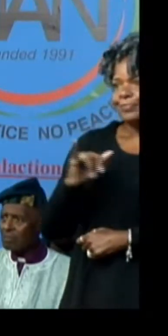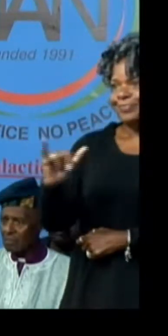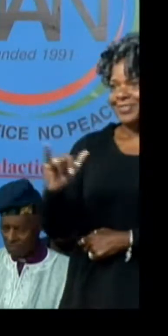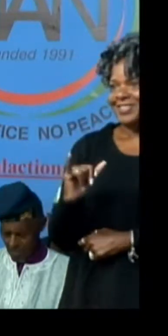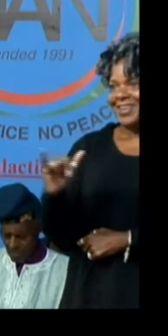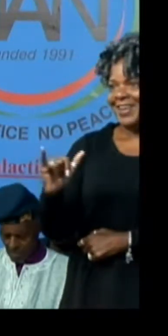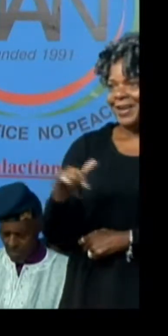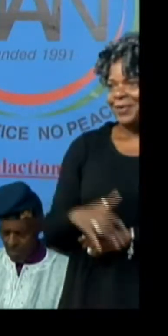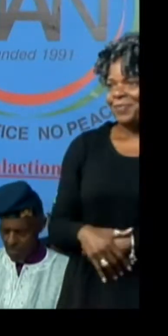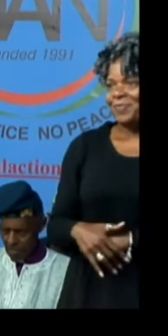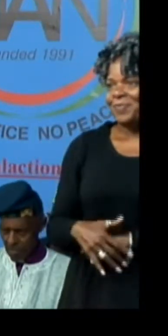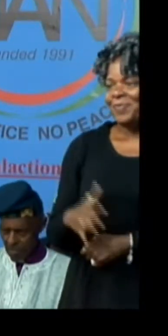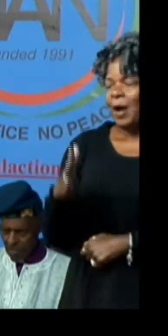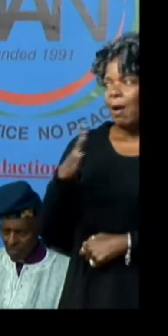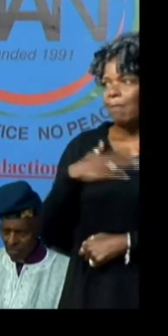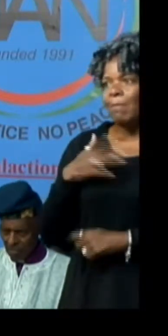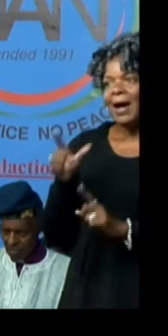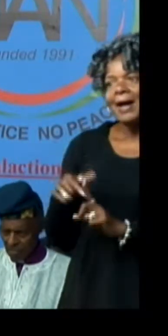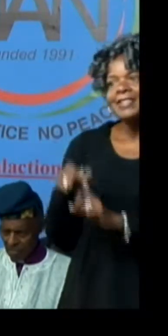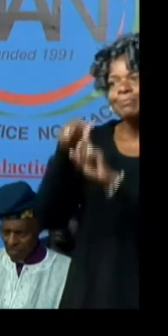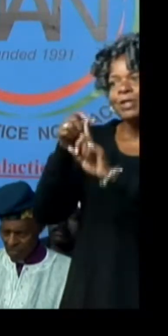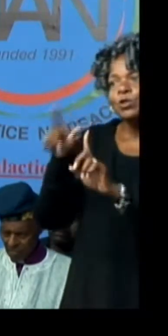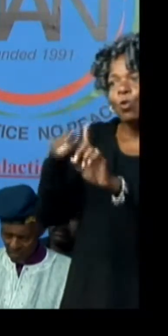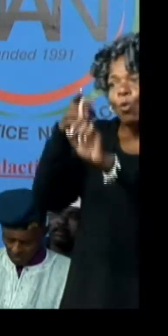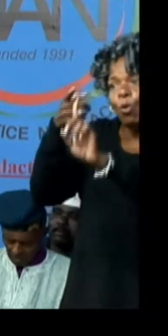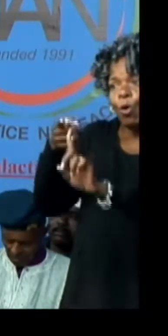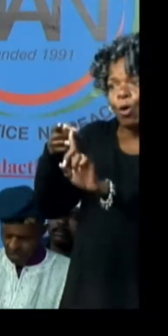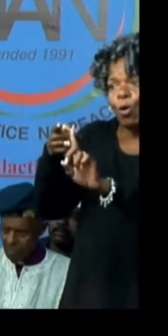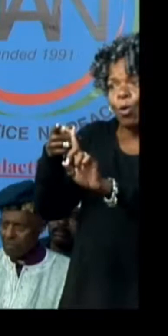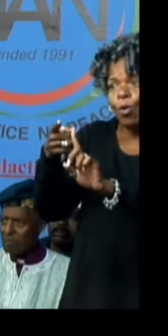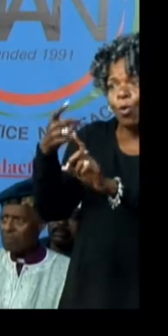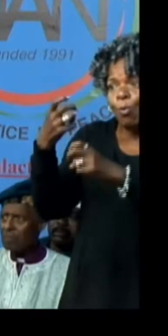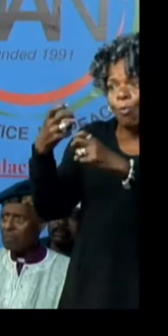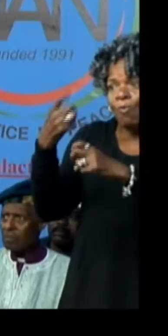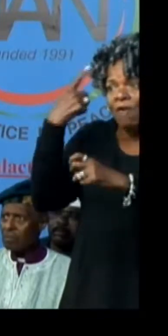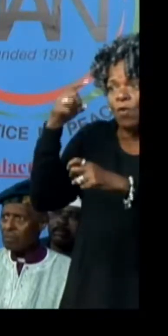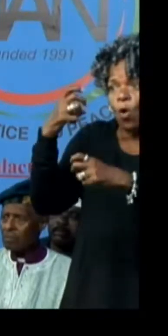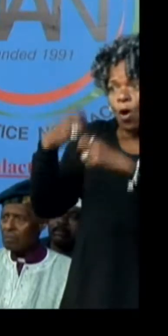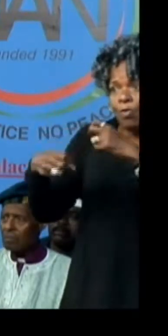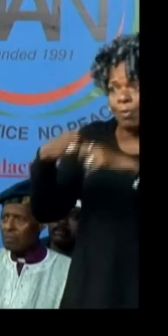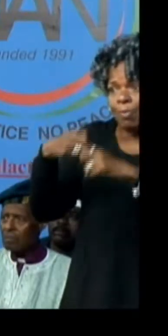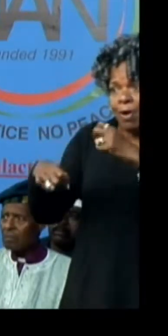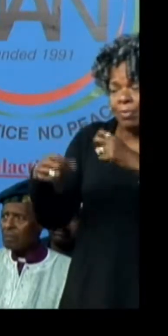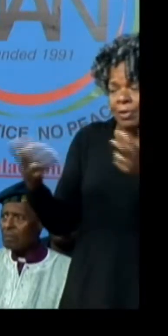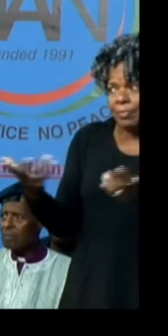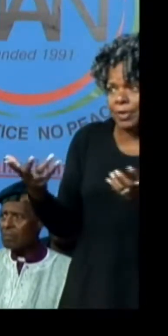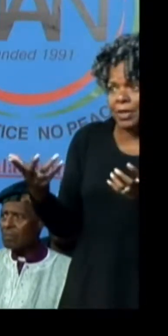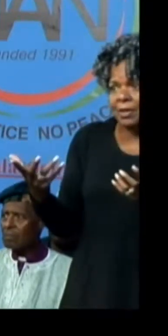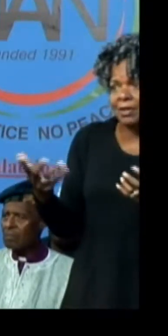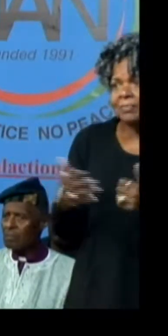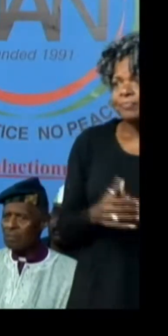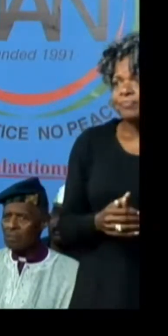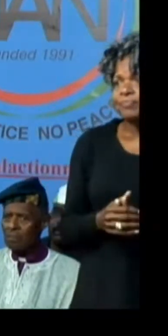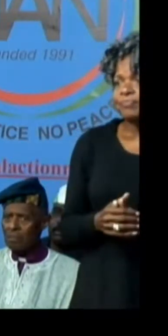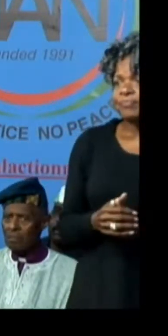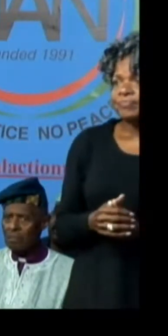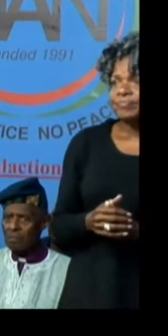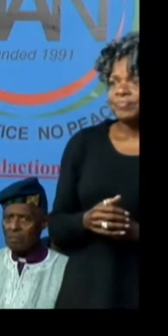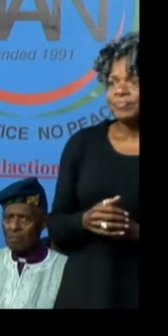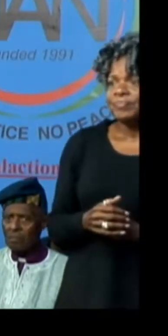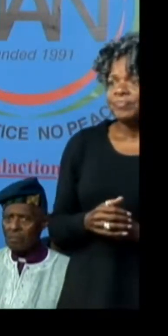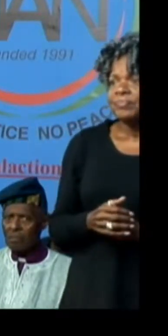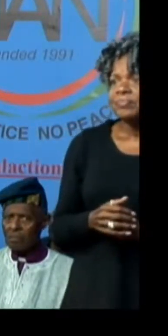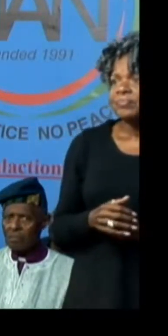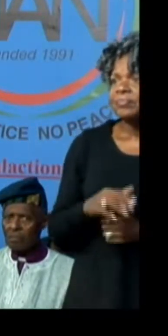mission for this sort of problem to sort out. And all these things based on